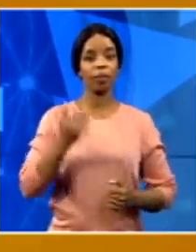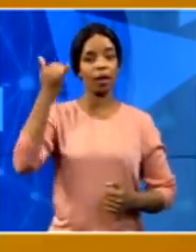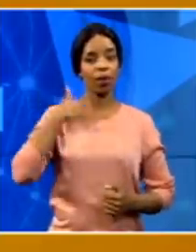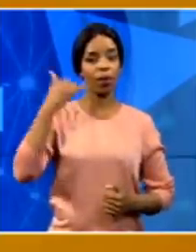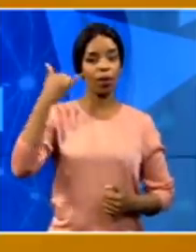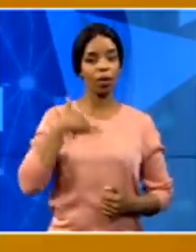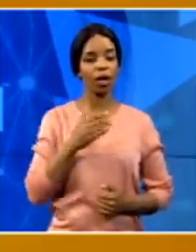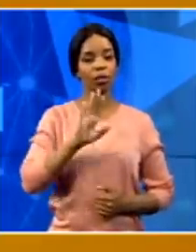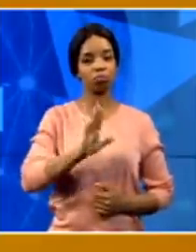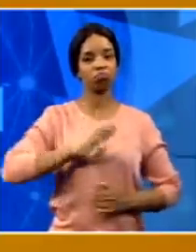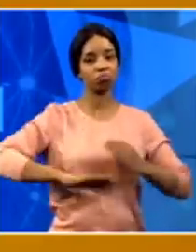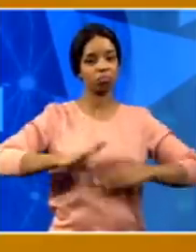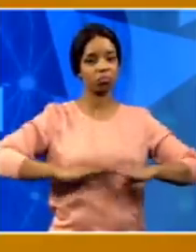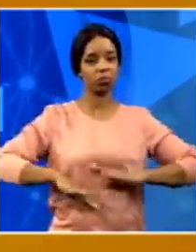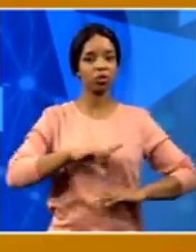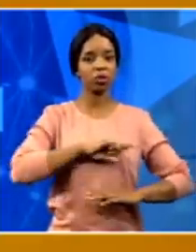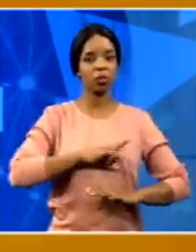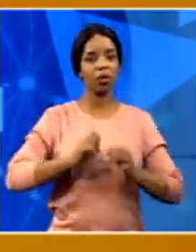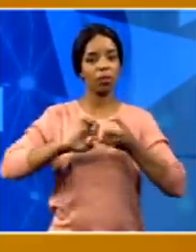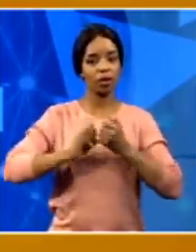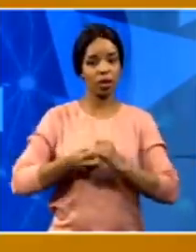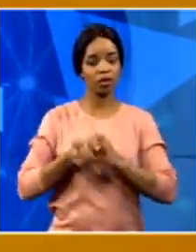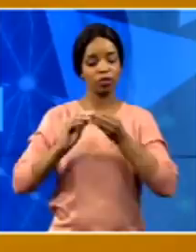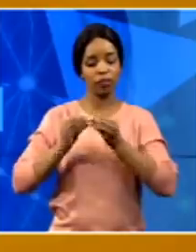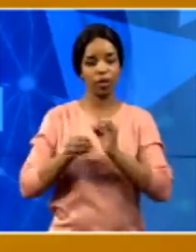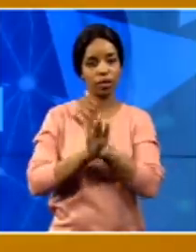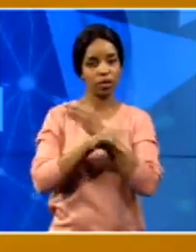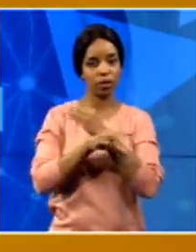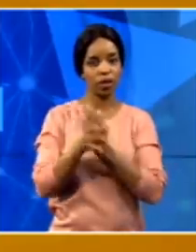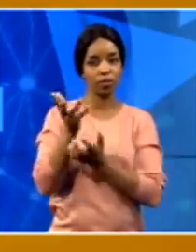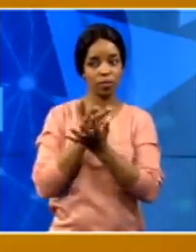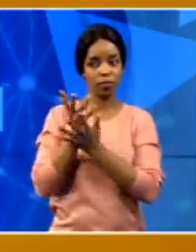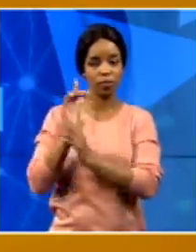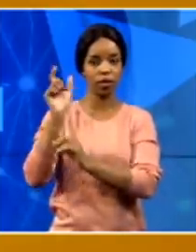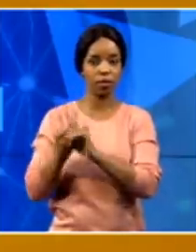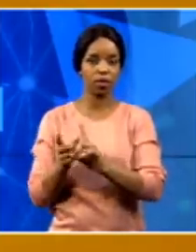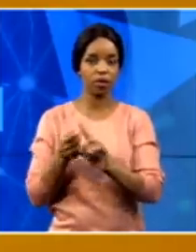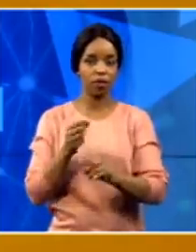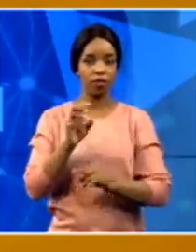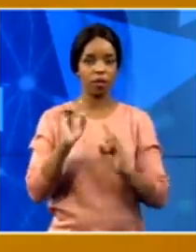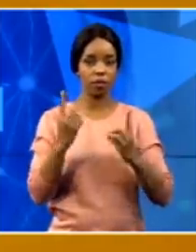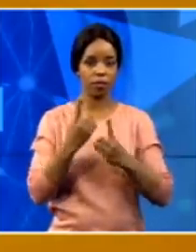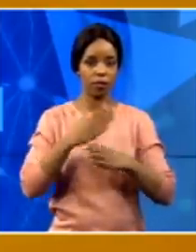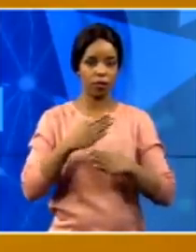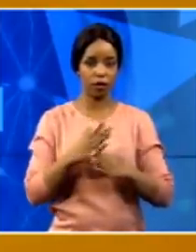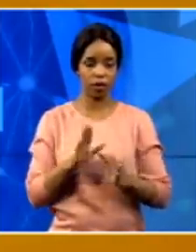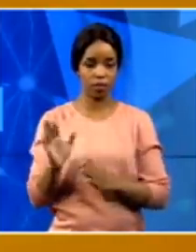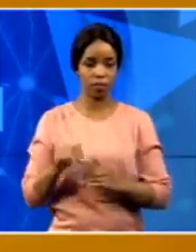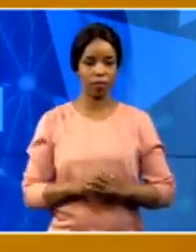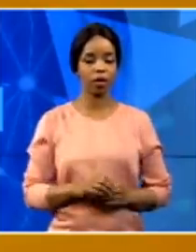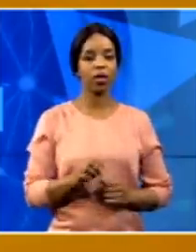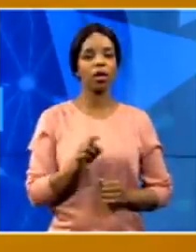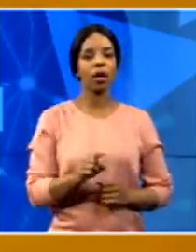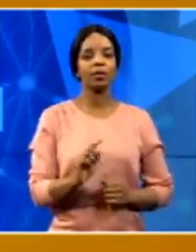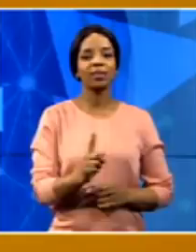we try and get your call through the course of this interview. So the Department of Labour's COVID-19 Temporary